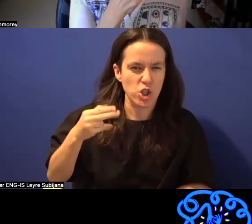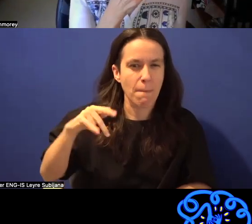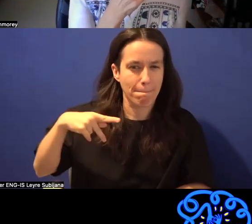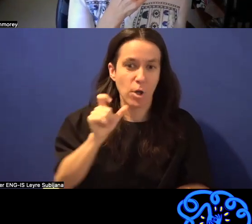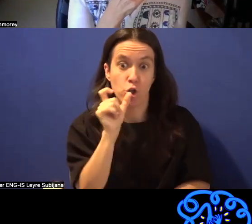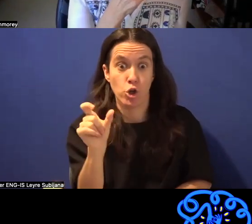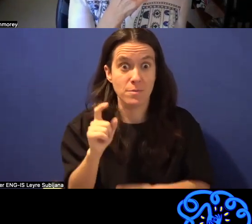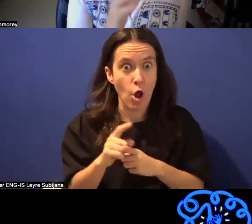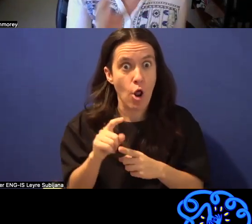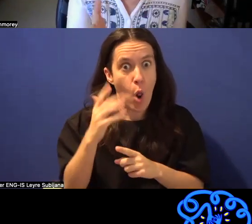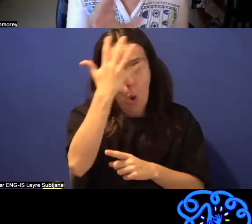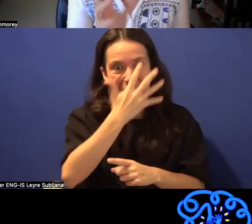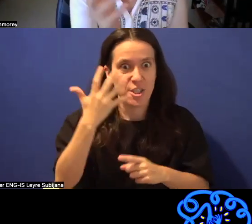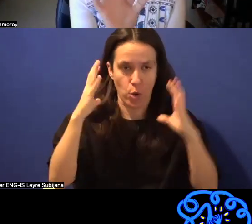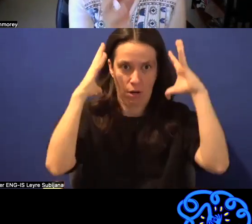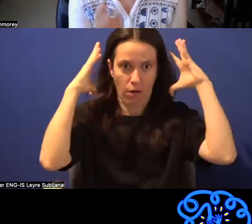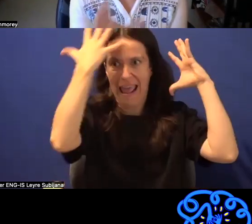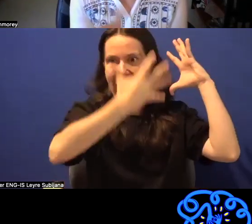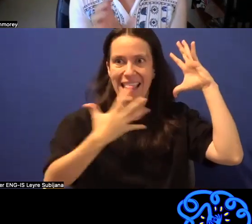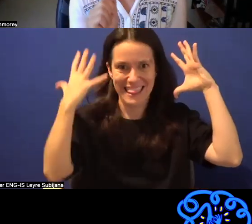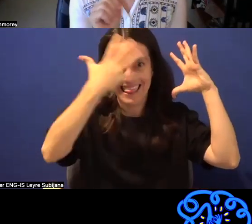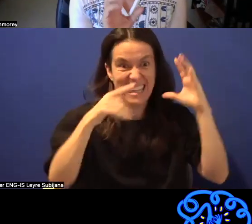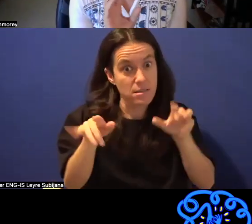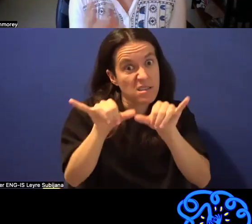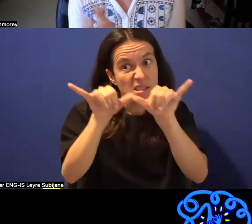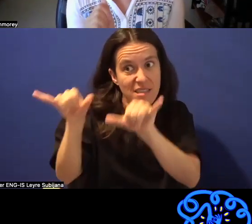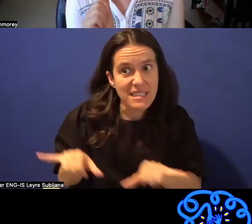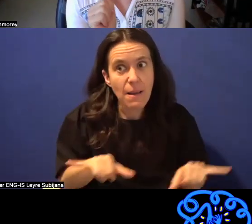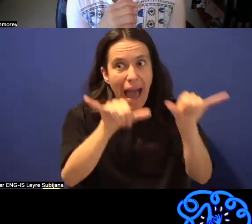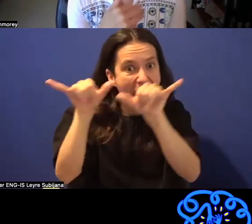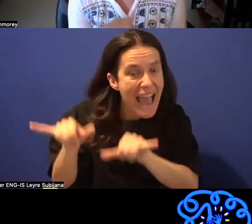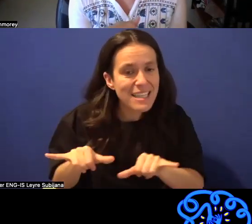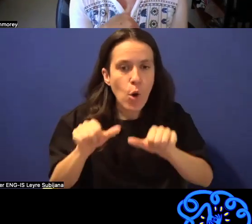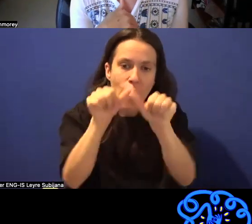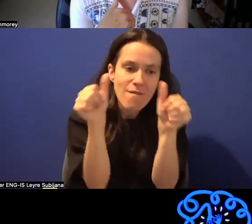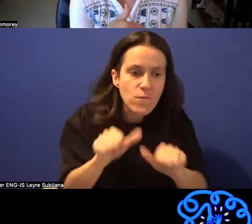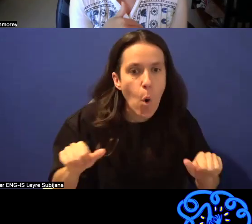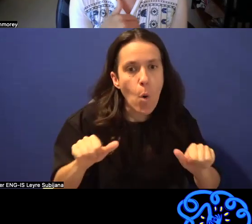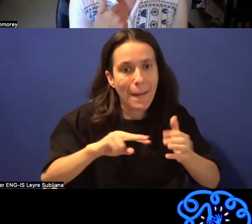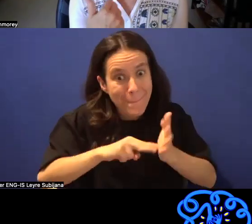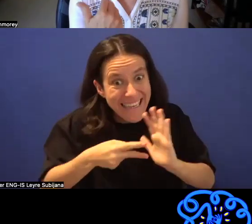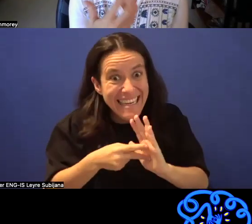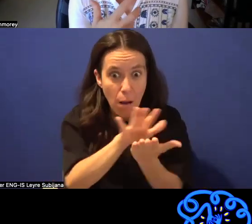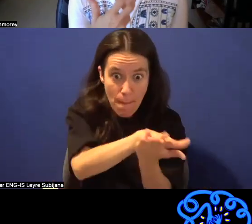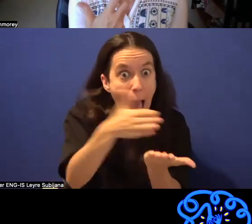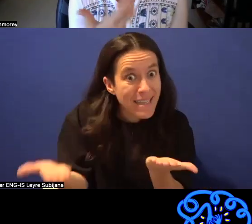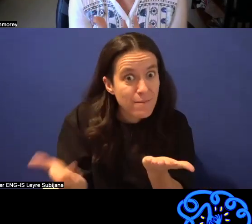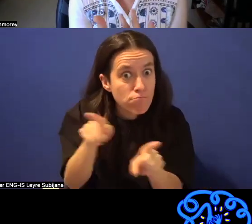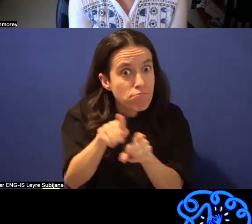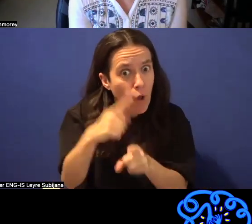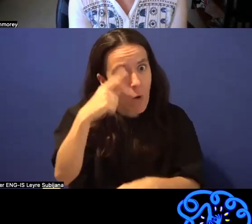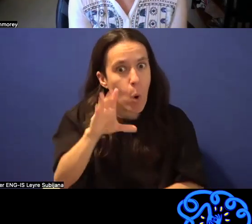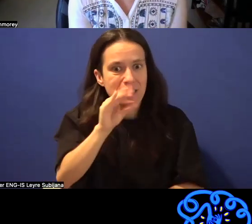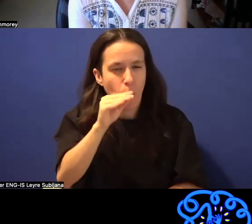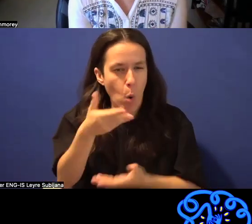English. You can get these types of systematic form meaning mappings for spoken language too, but they tended to